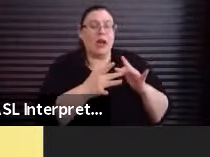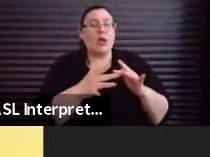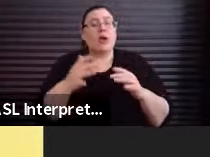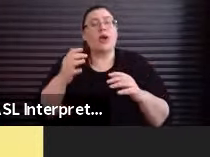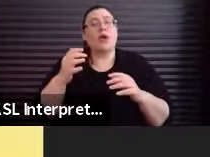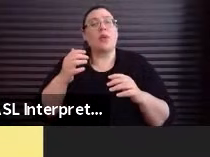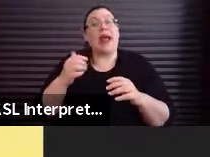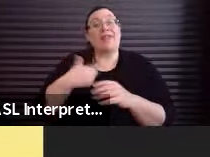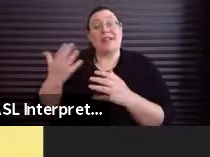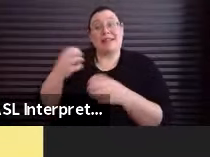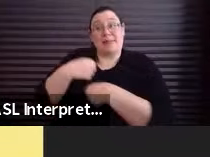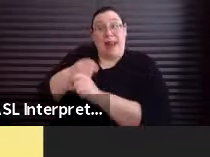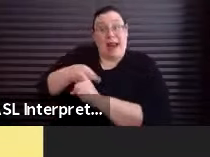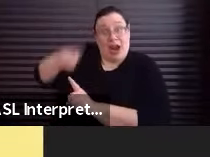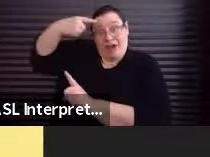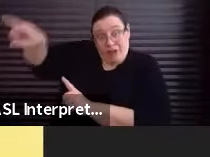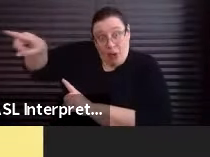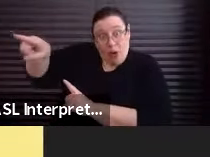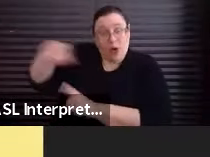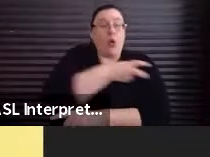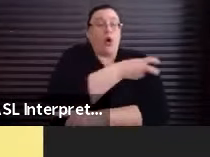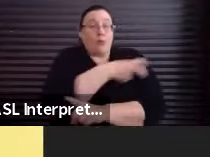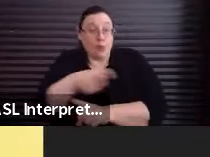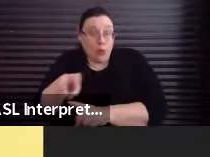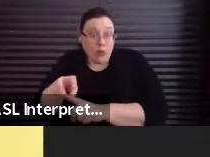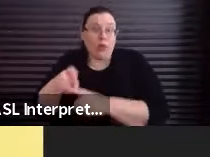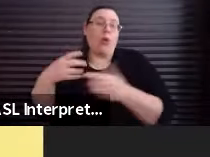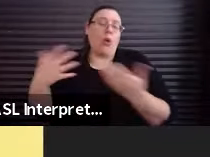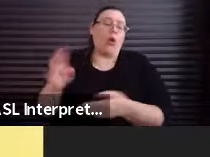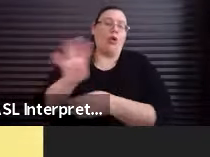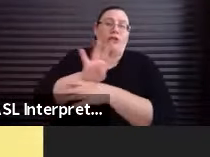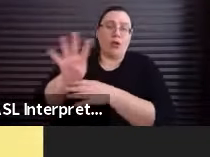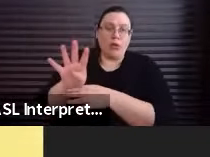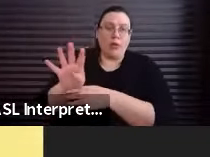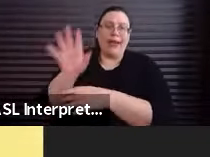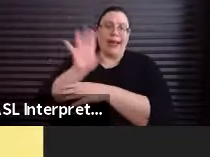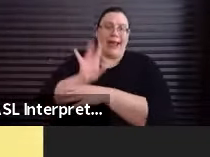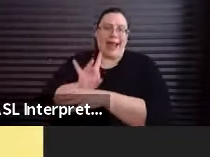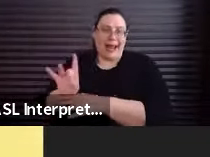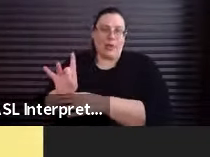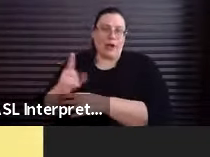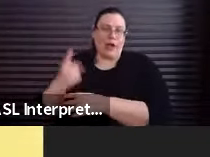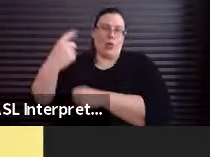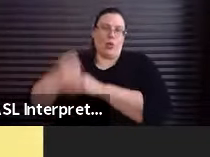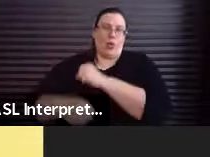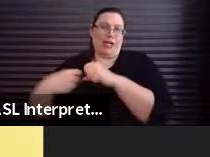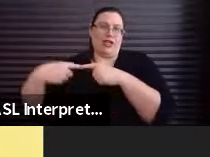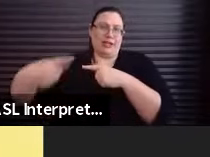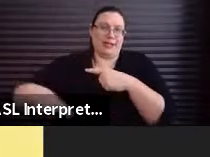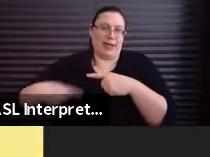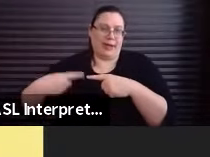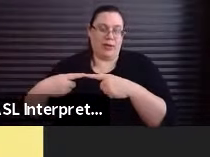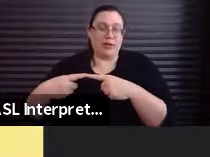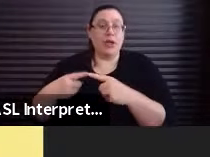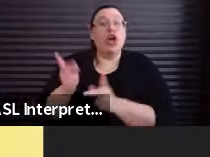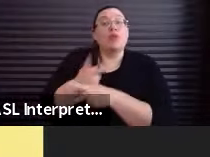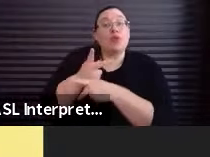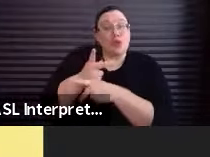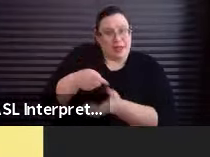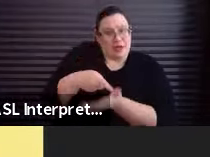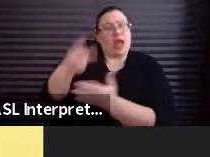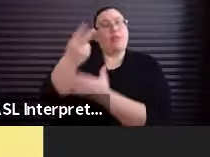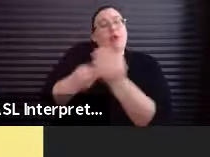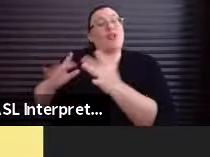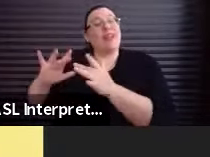over and 4-week, 8-week, and 1-year cycles. Producers do have to pay both the internet and the